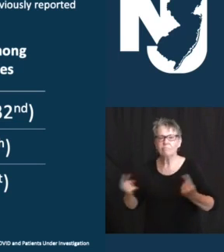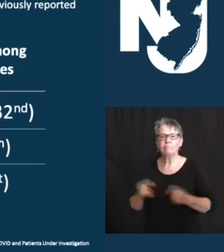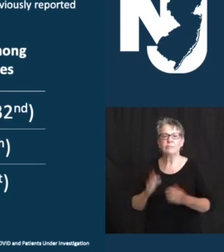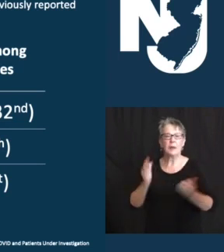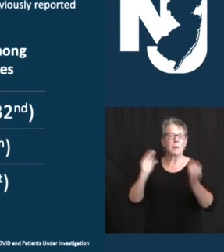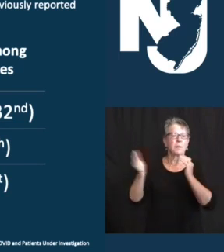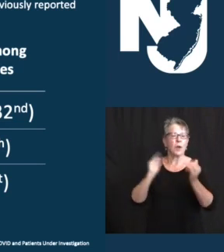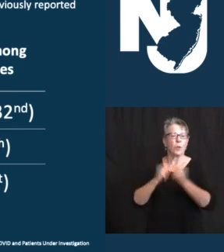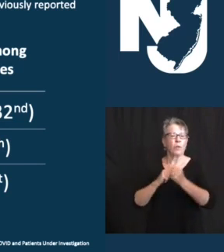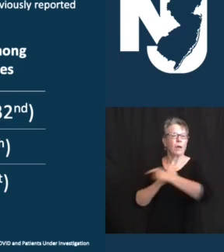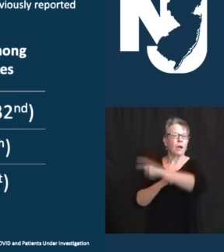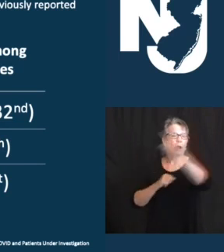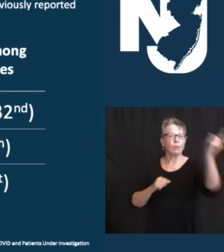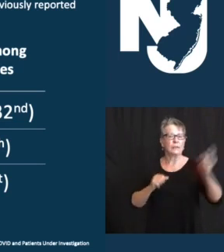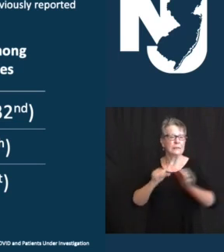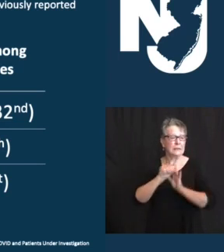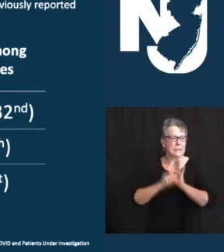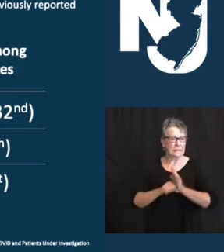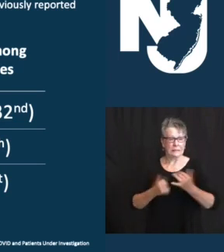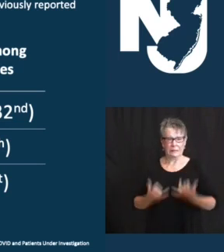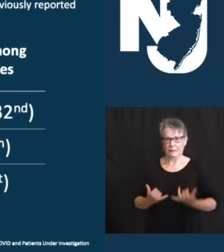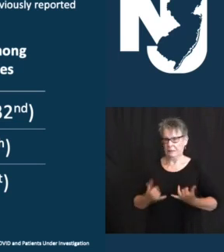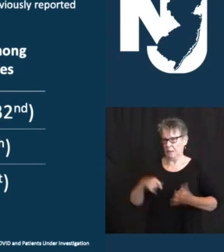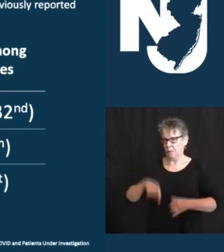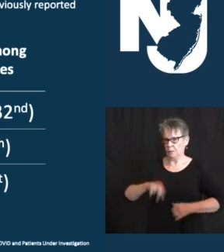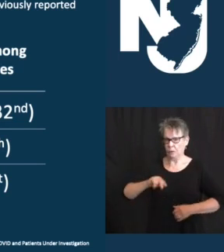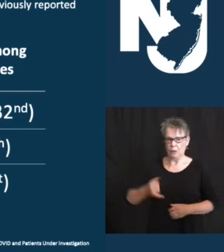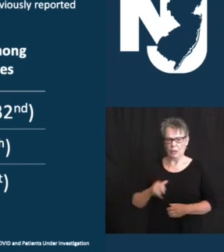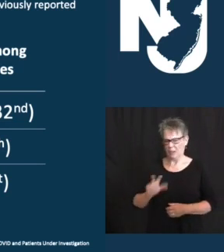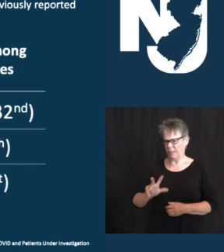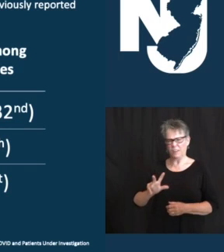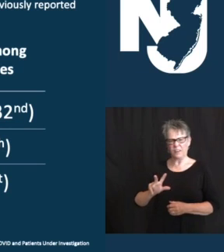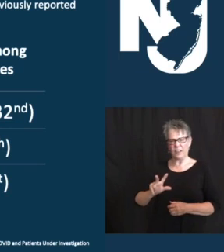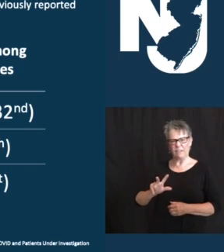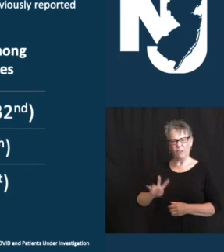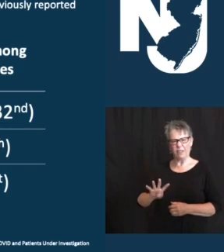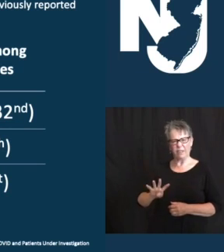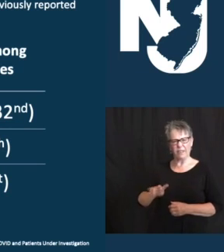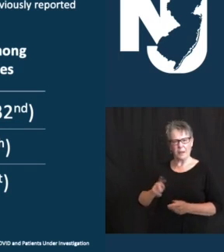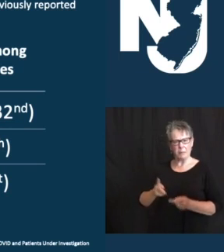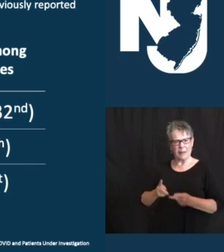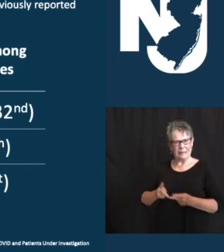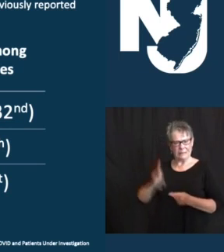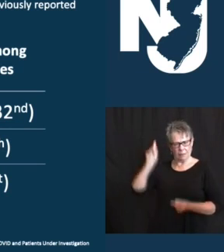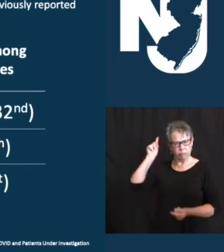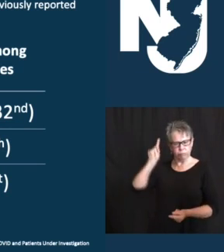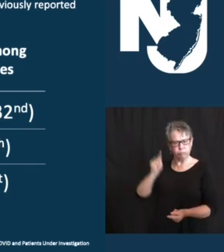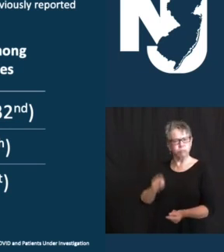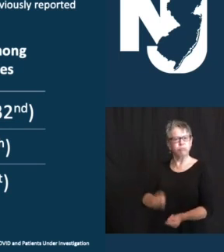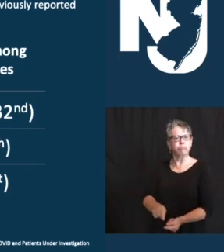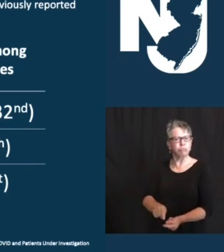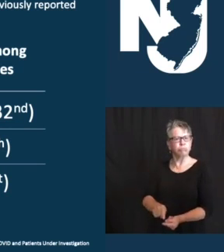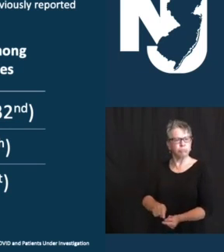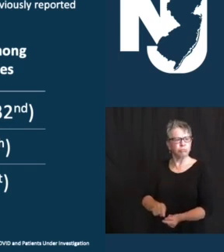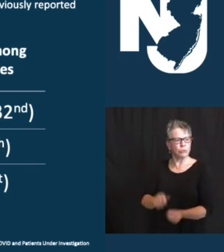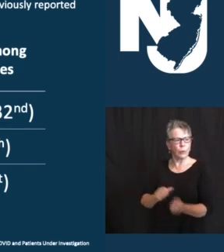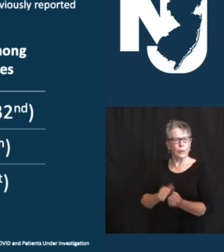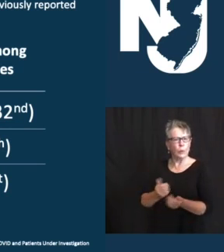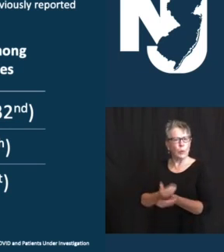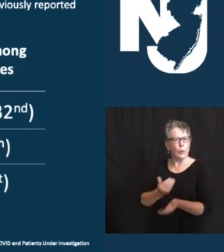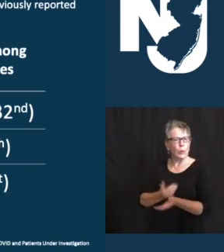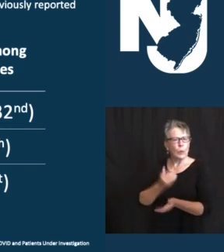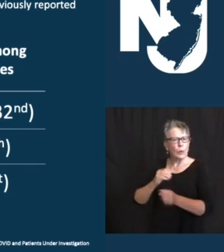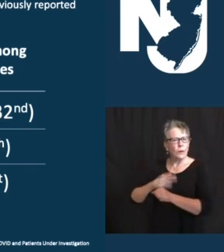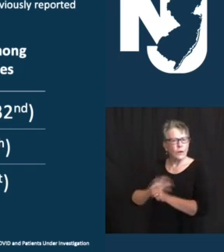residents in our hospitals, 4th most in the nation per capita, and we are again atop the list with regard to the number of